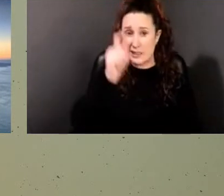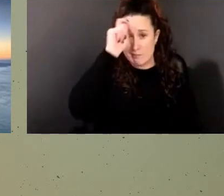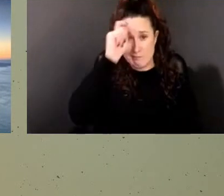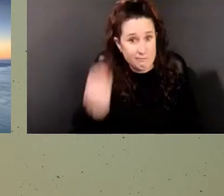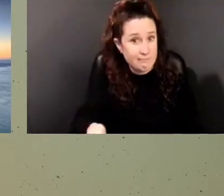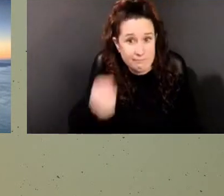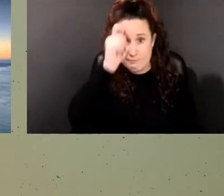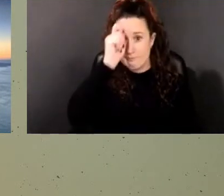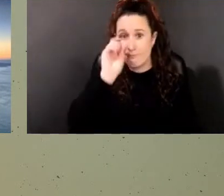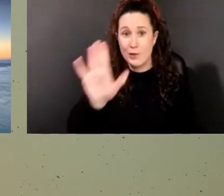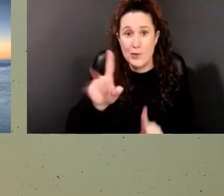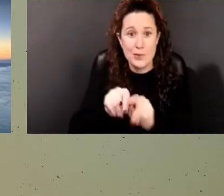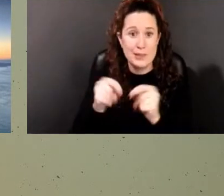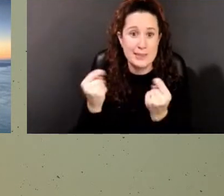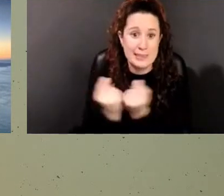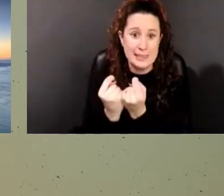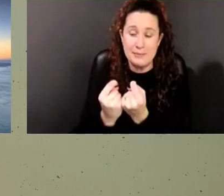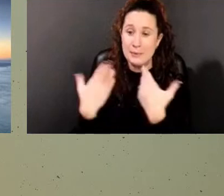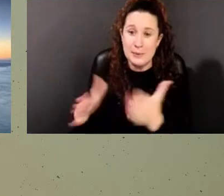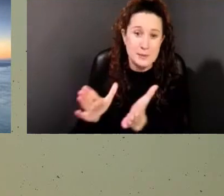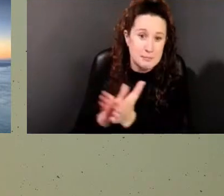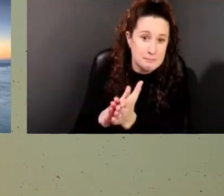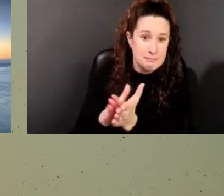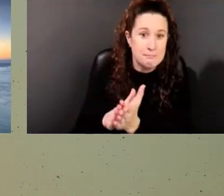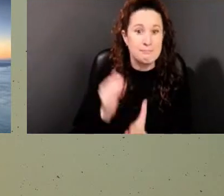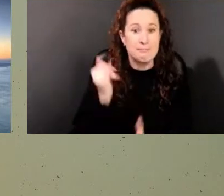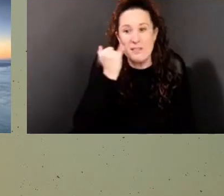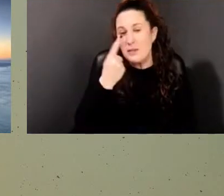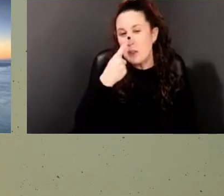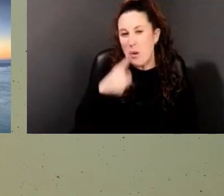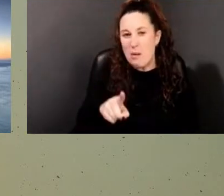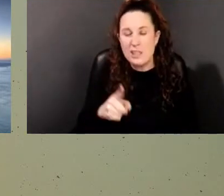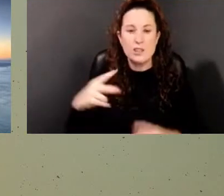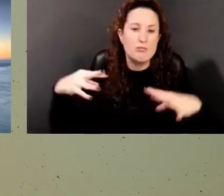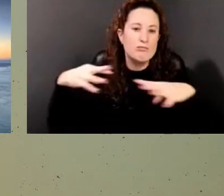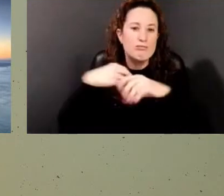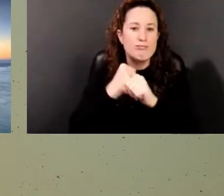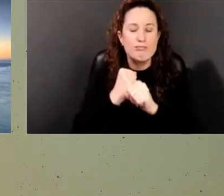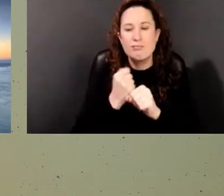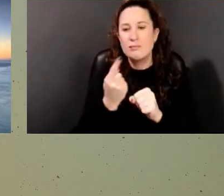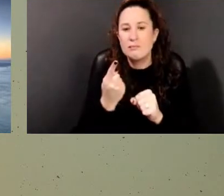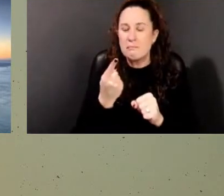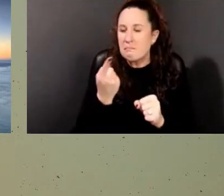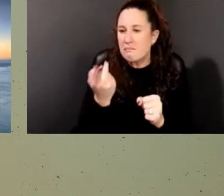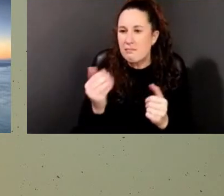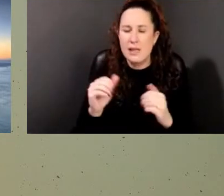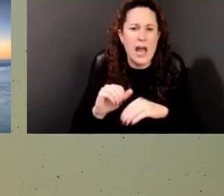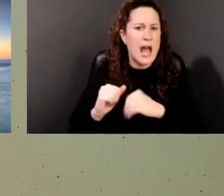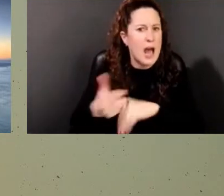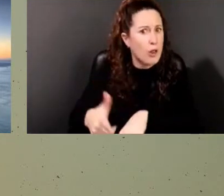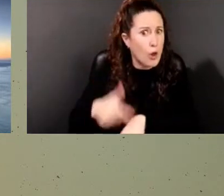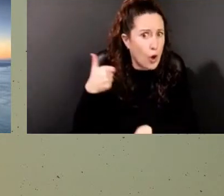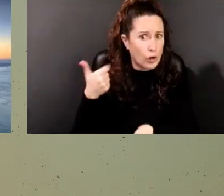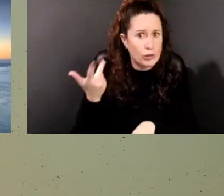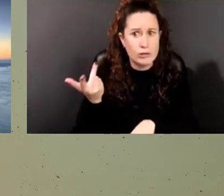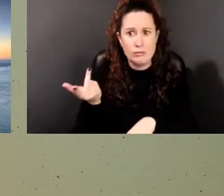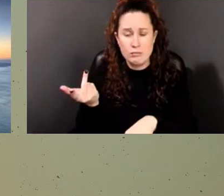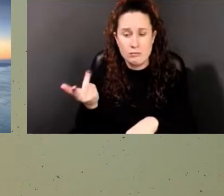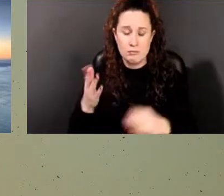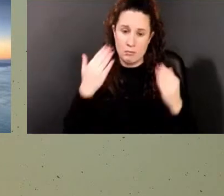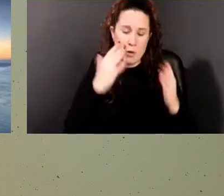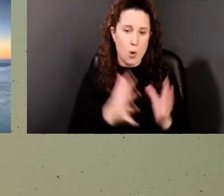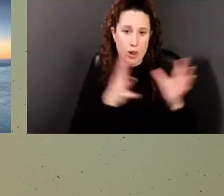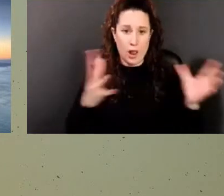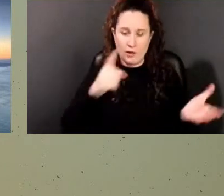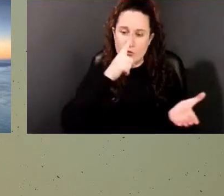there. If you could just give us a sentence or two about how long it took I know there was a lot of research that